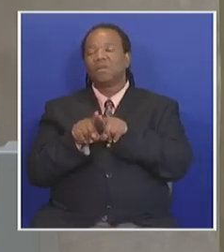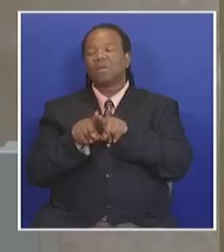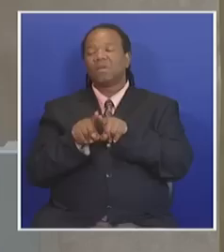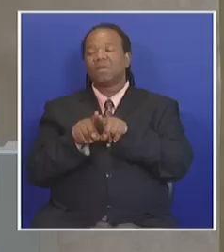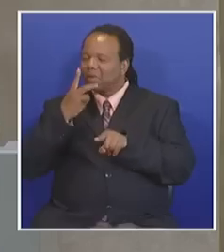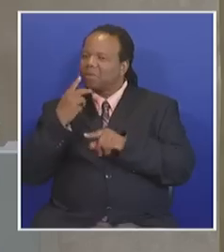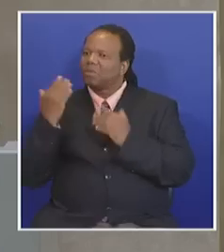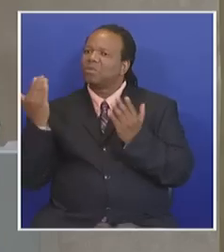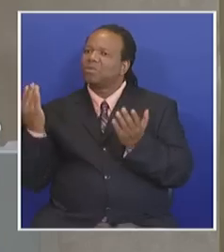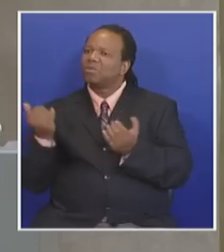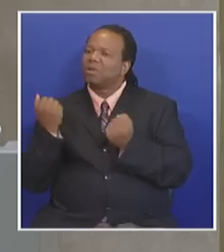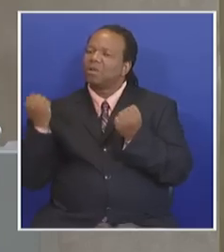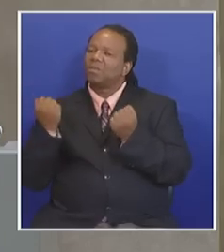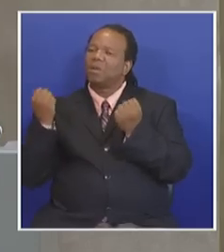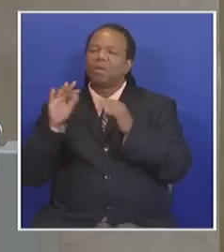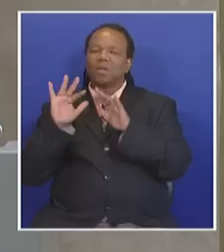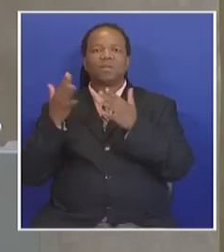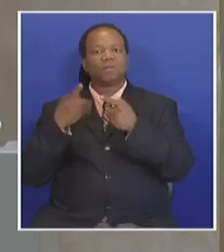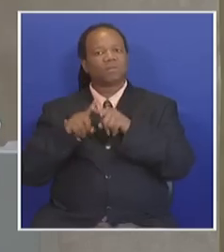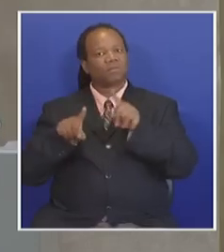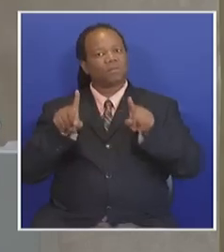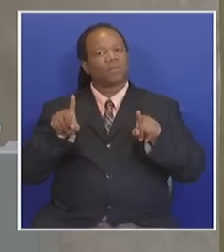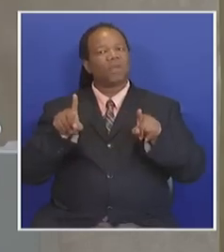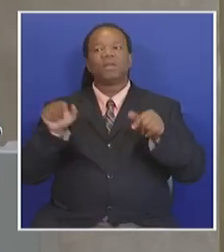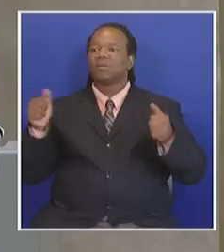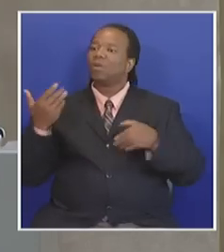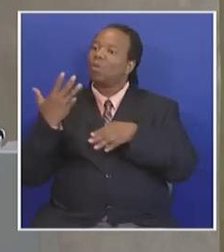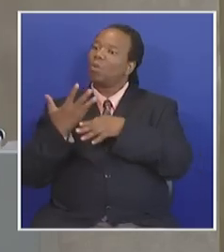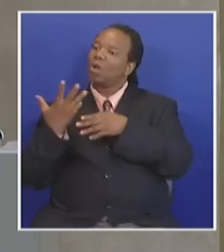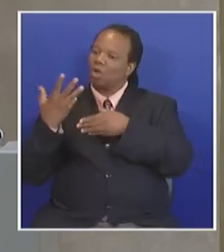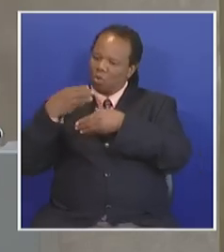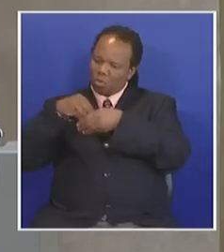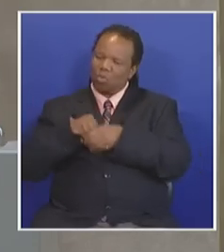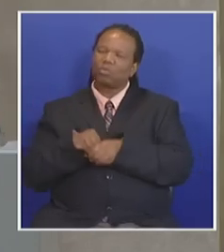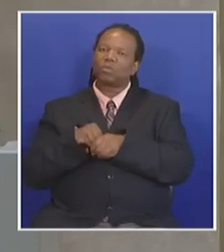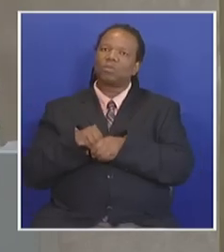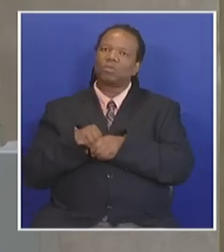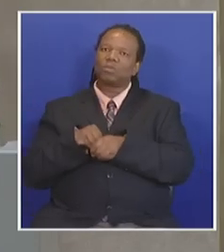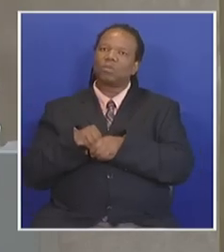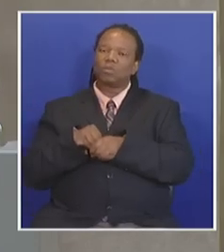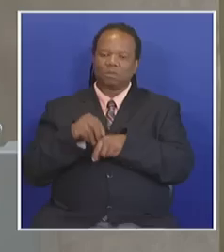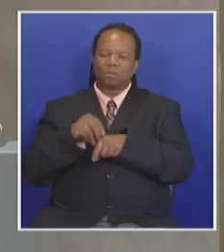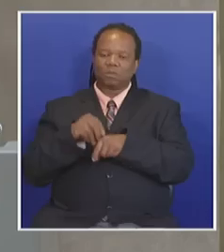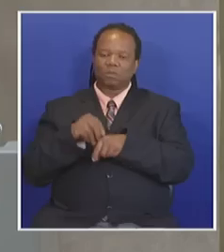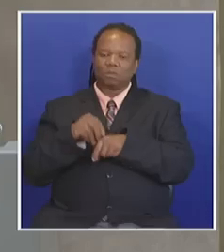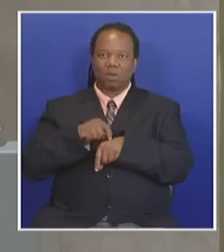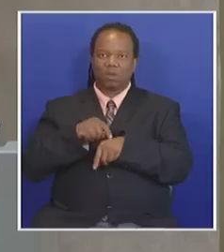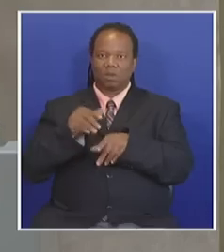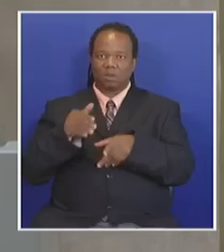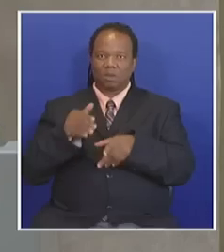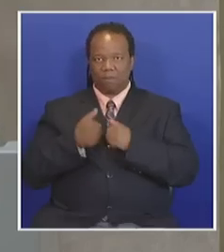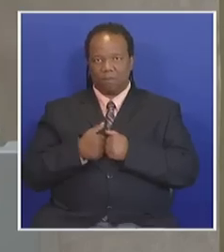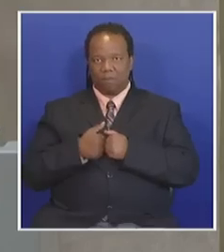together work towards a socially inclusive nation, and there is no such time as this. Through my department,